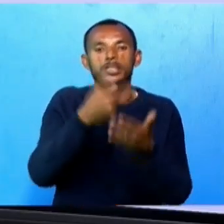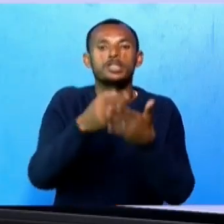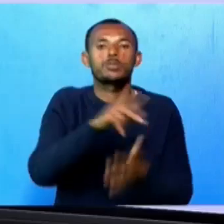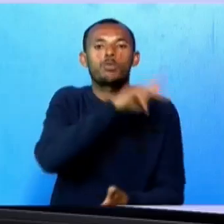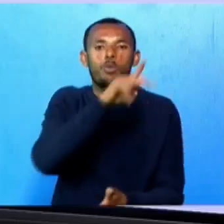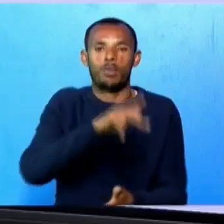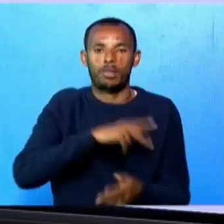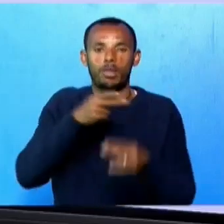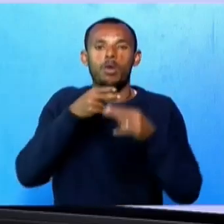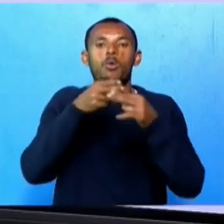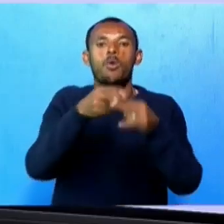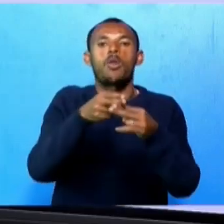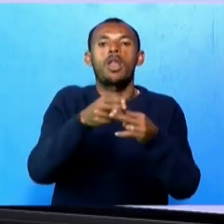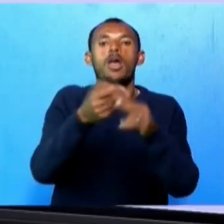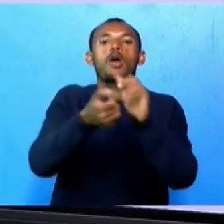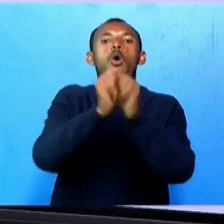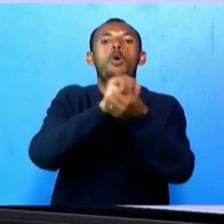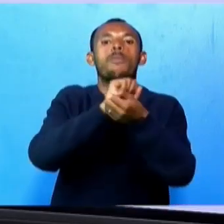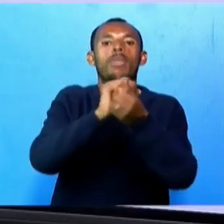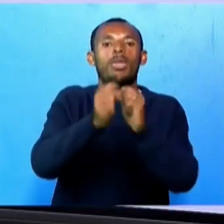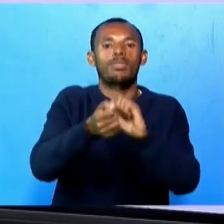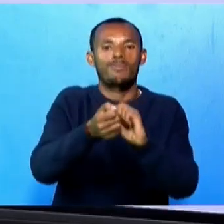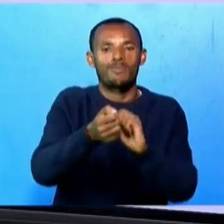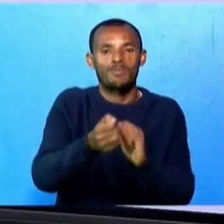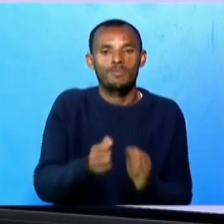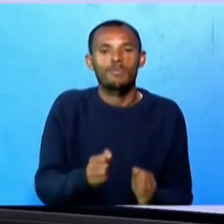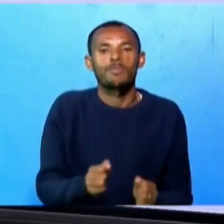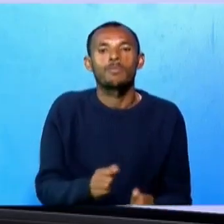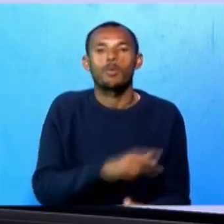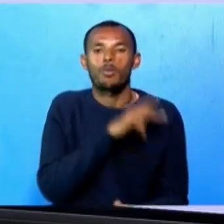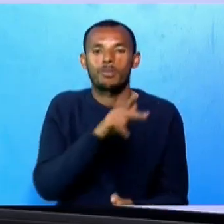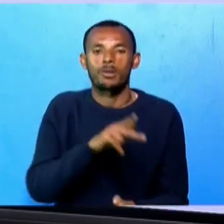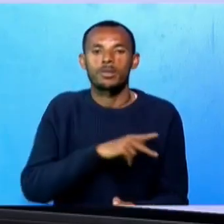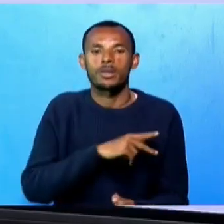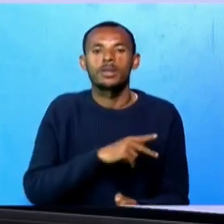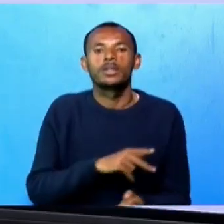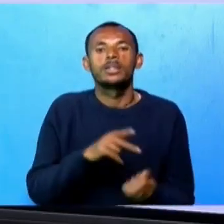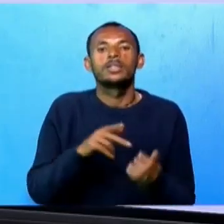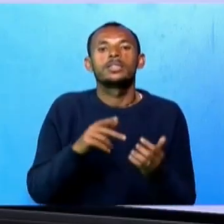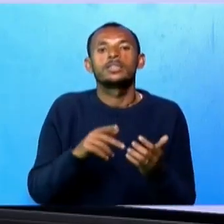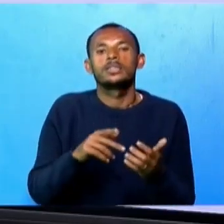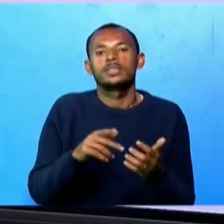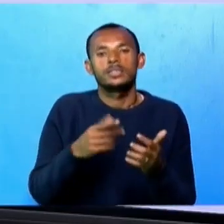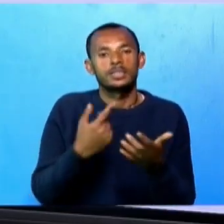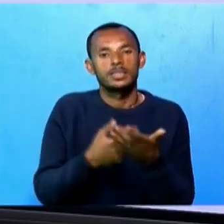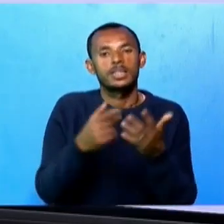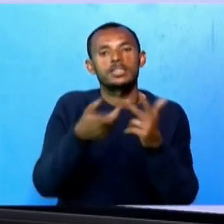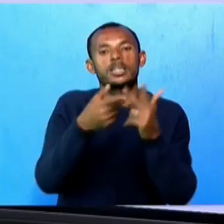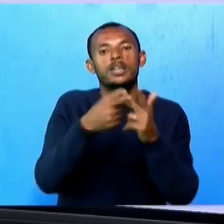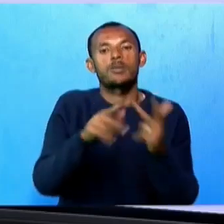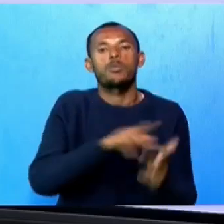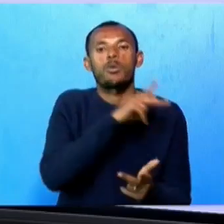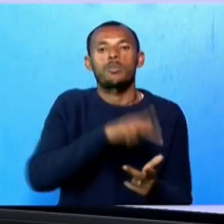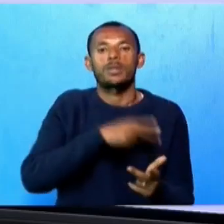is called commutative property. So this was the second one. The third